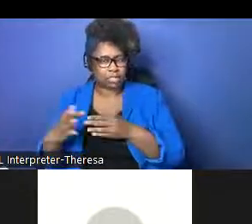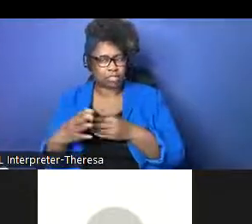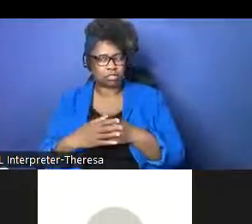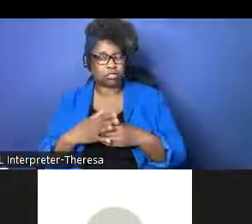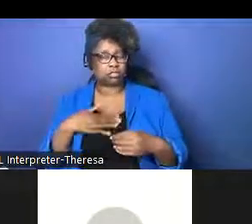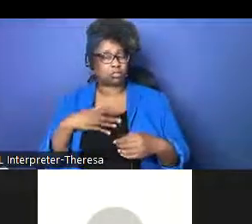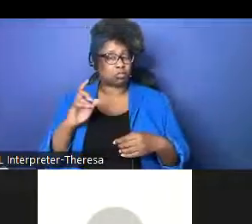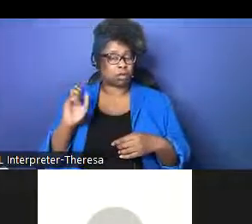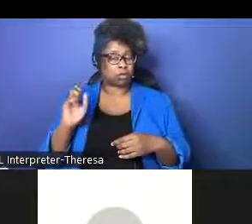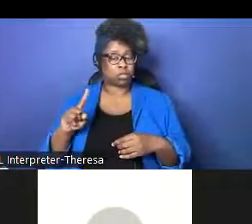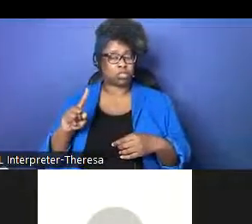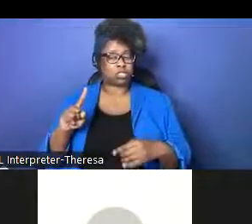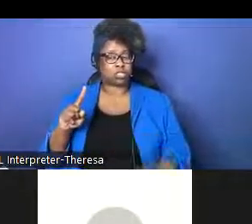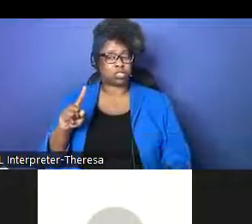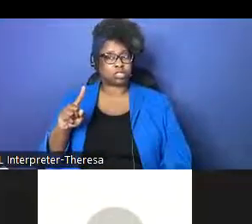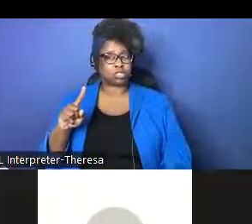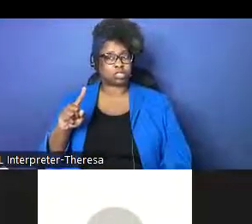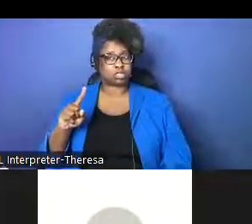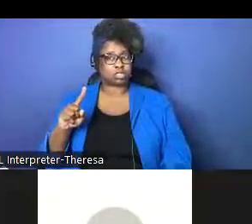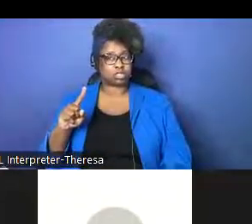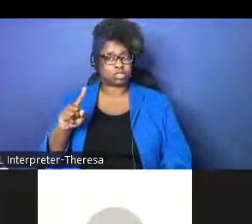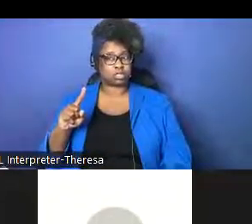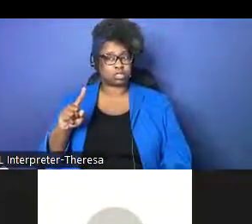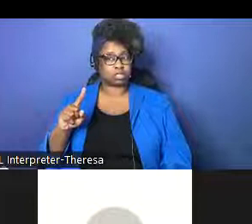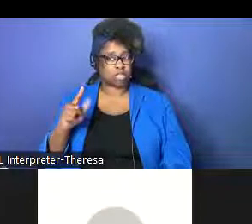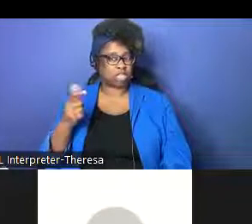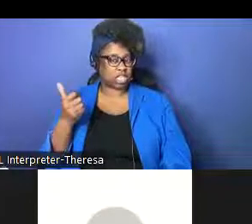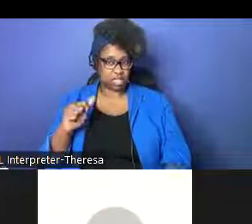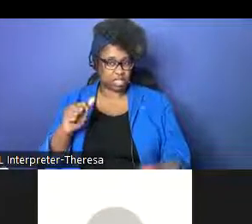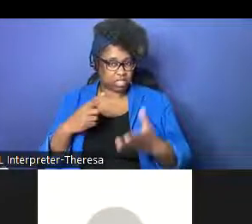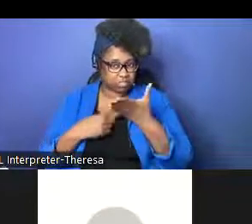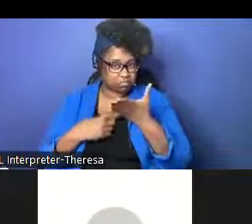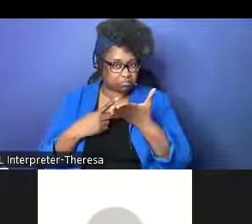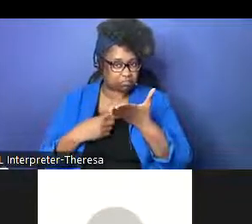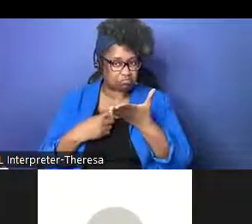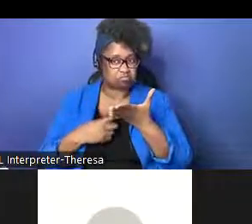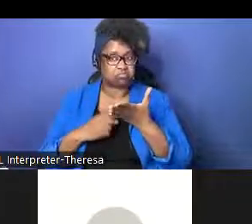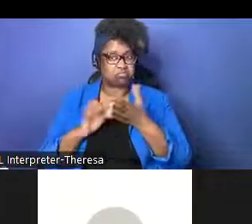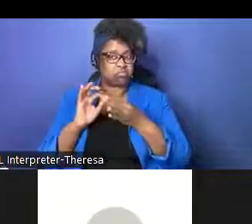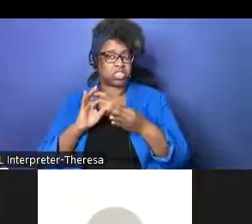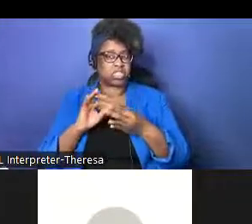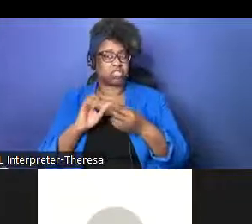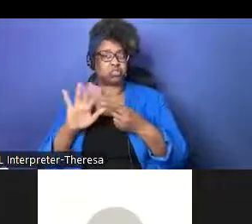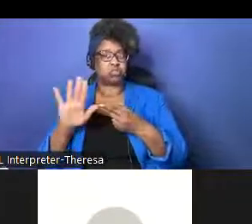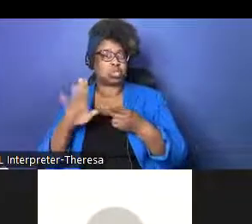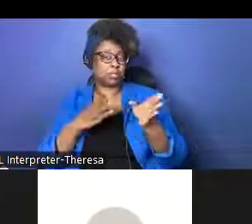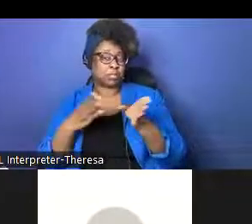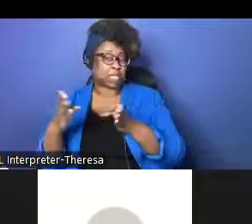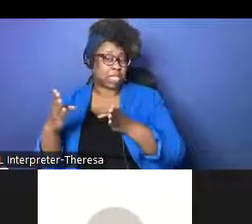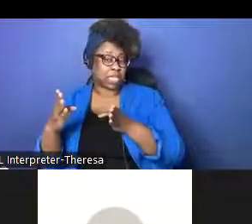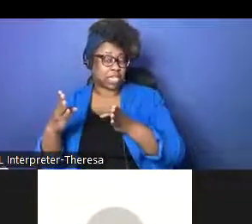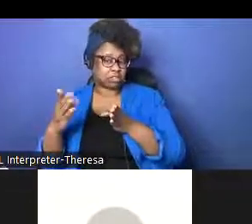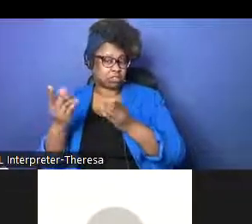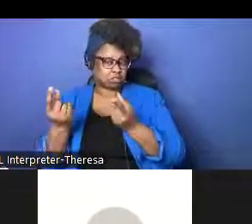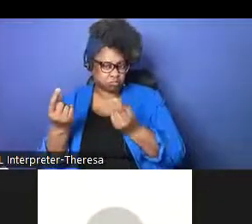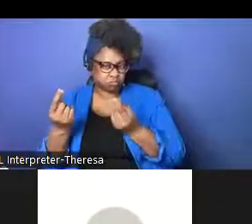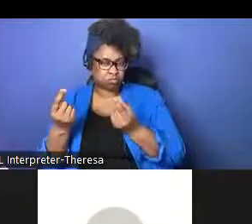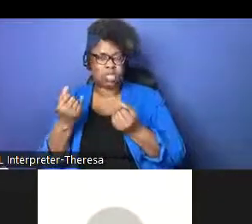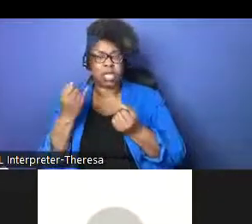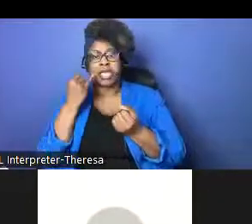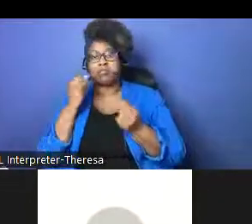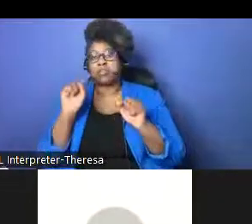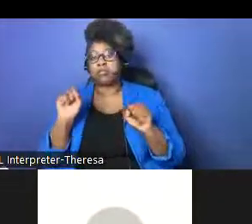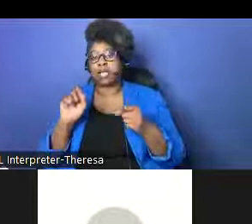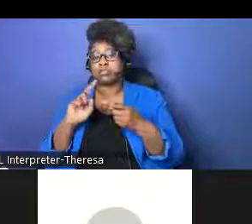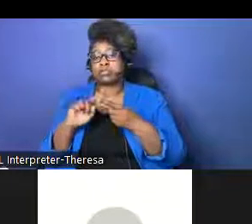for that is, has there been any conversations related to what their plan involves, and if there's a potential to get